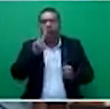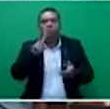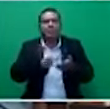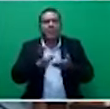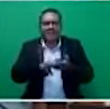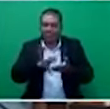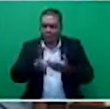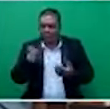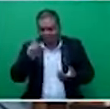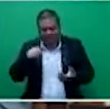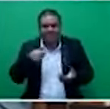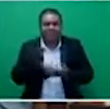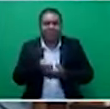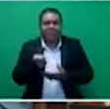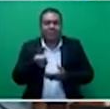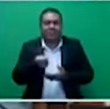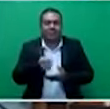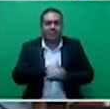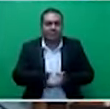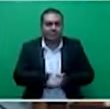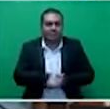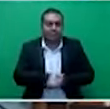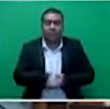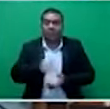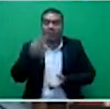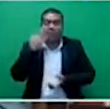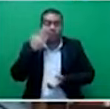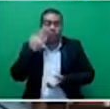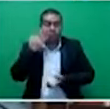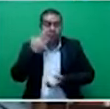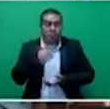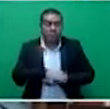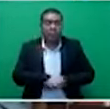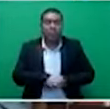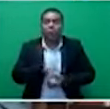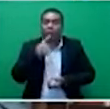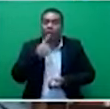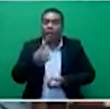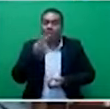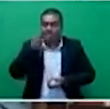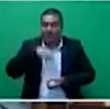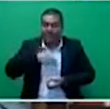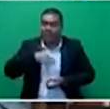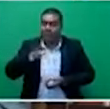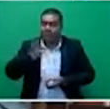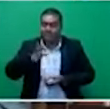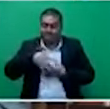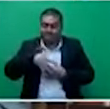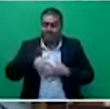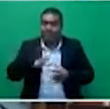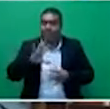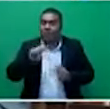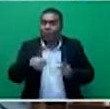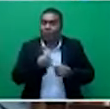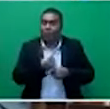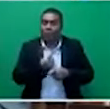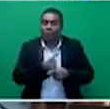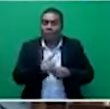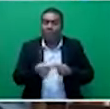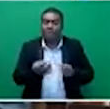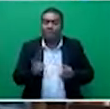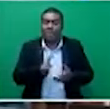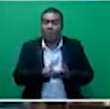can still repay his debt. Mr. Speaker, sir, beware. Mr. Speaker, we have to tell members of the public that as soon as someone talks to you about nominal value of